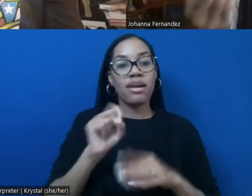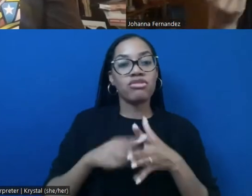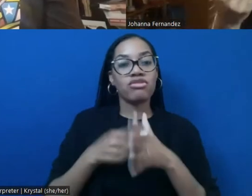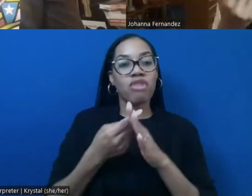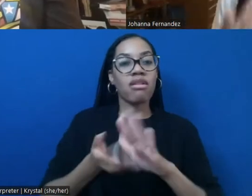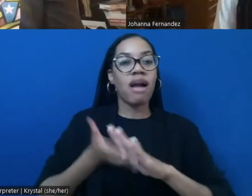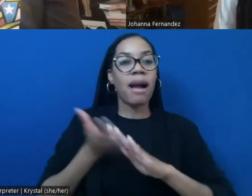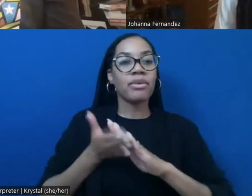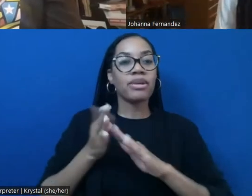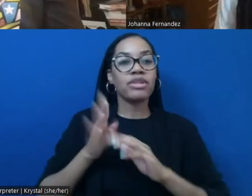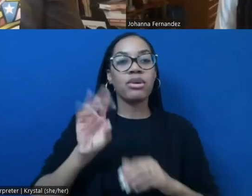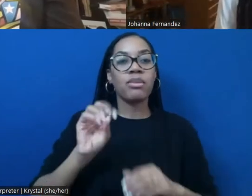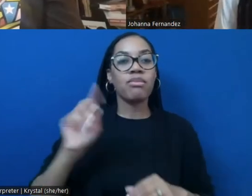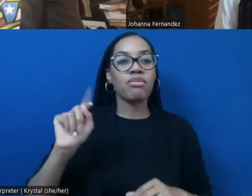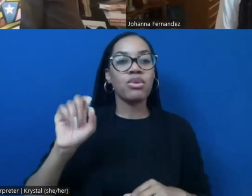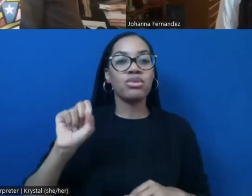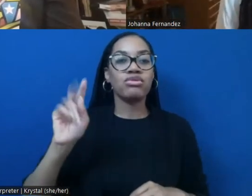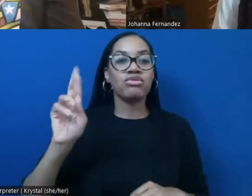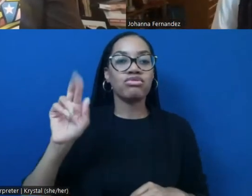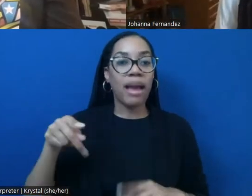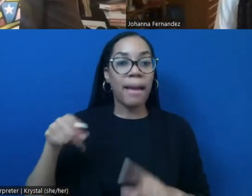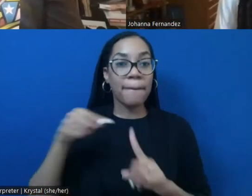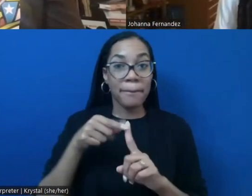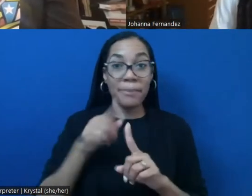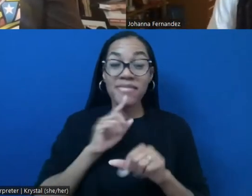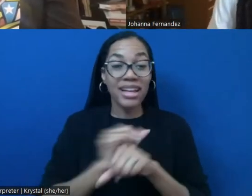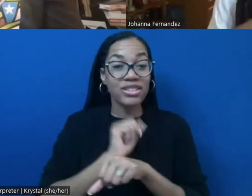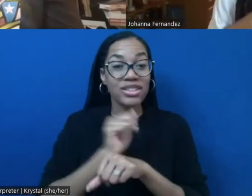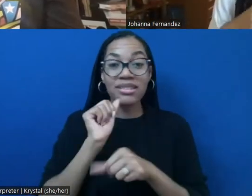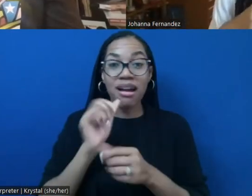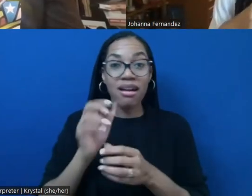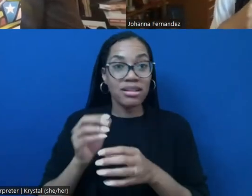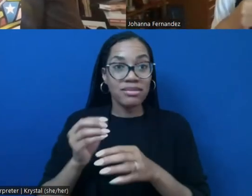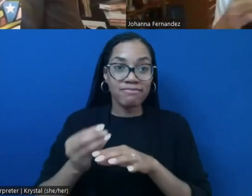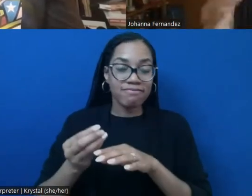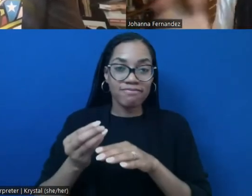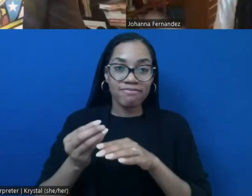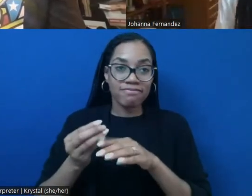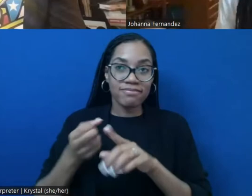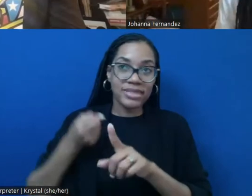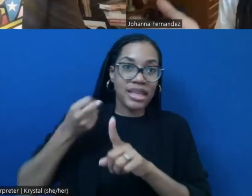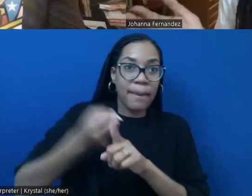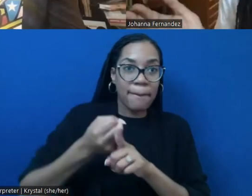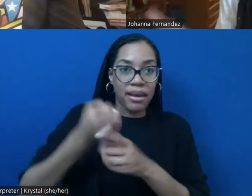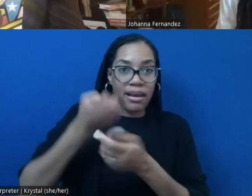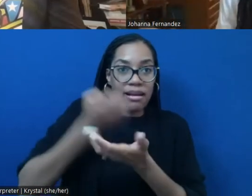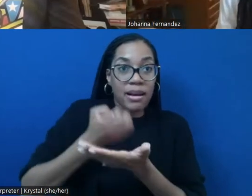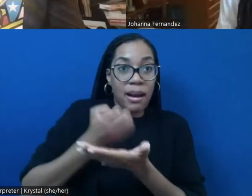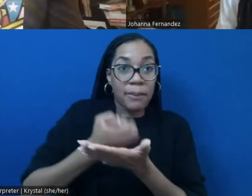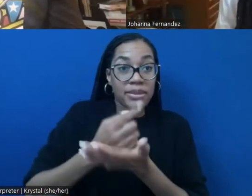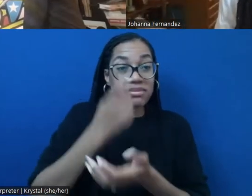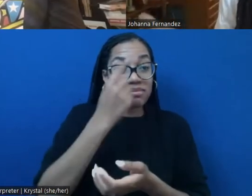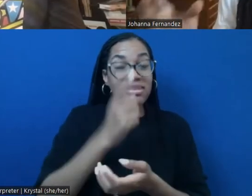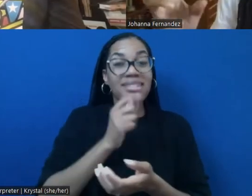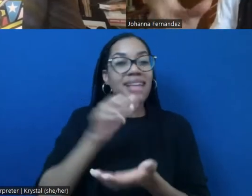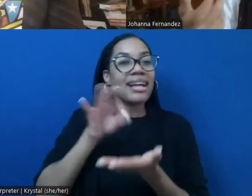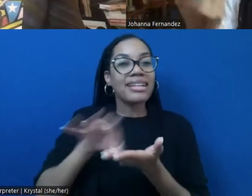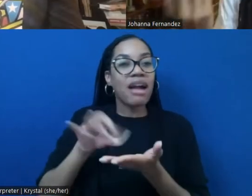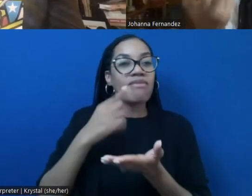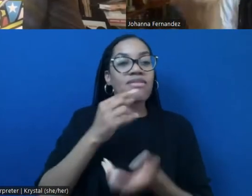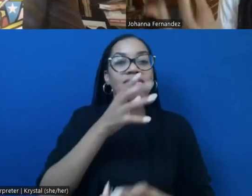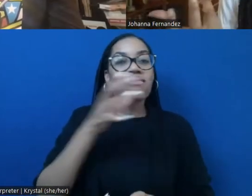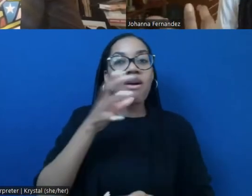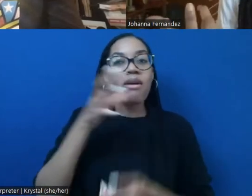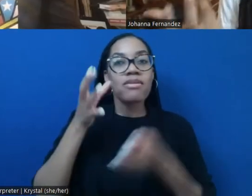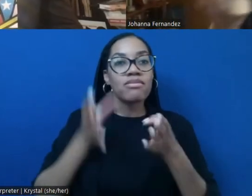didn't actually absorb into the economy the farmers that it displaced. So it had